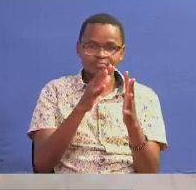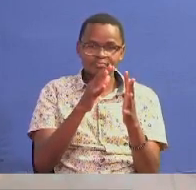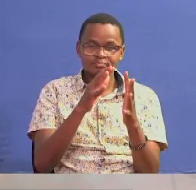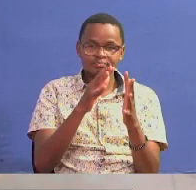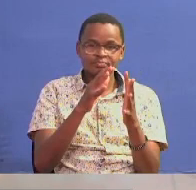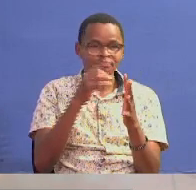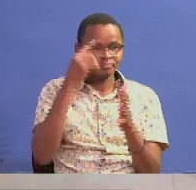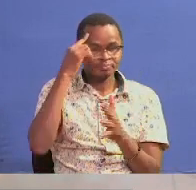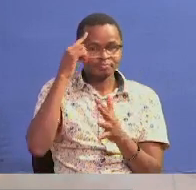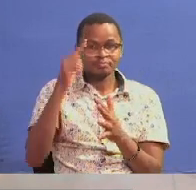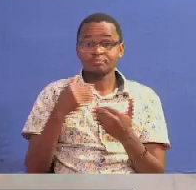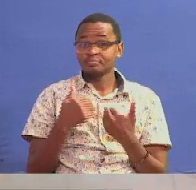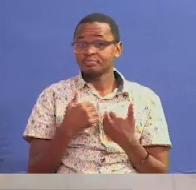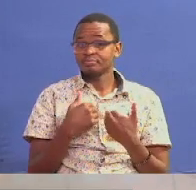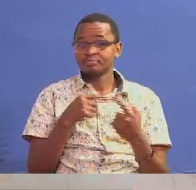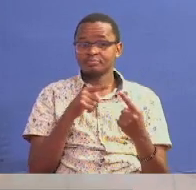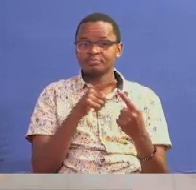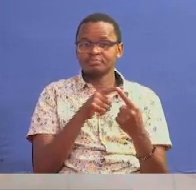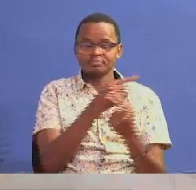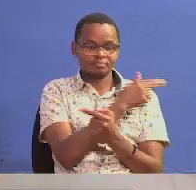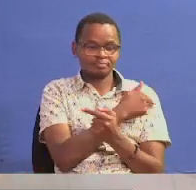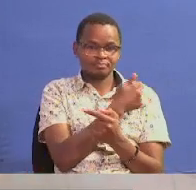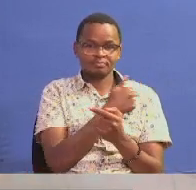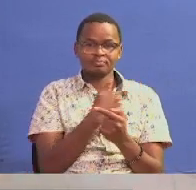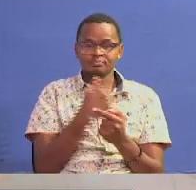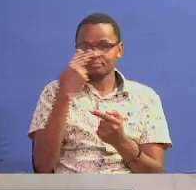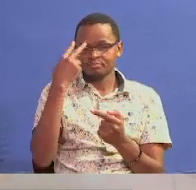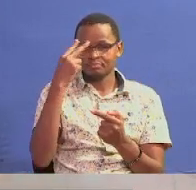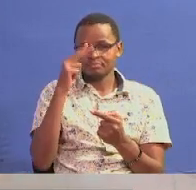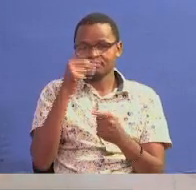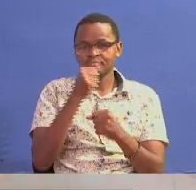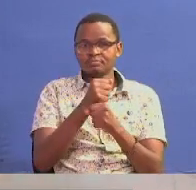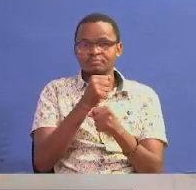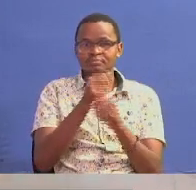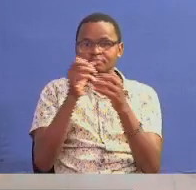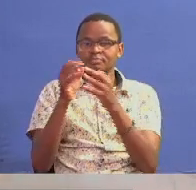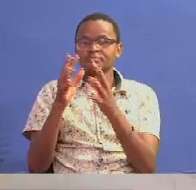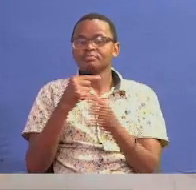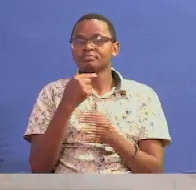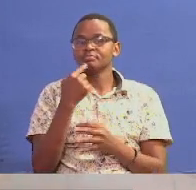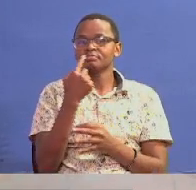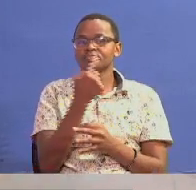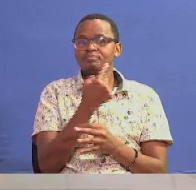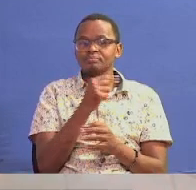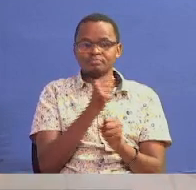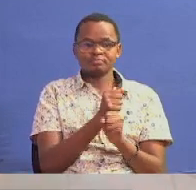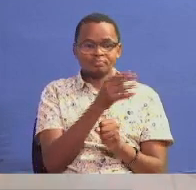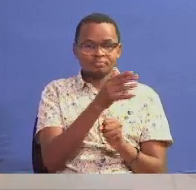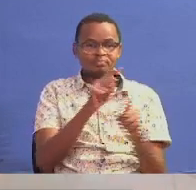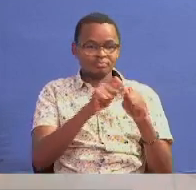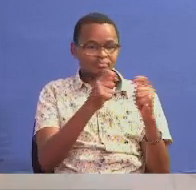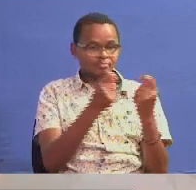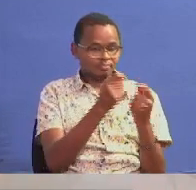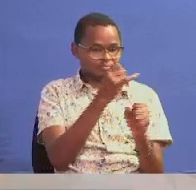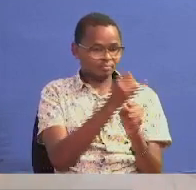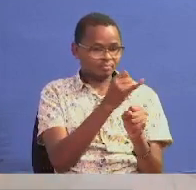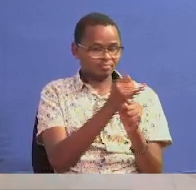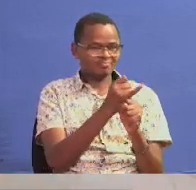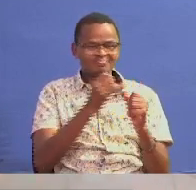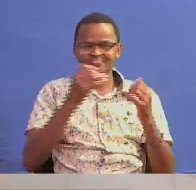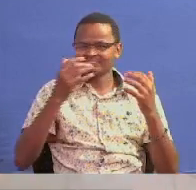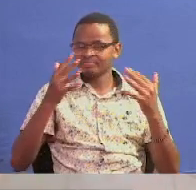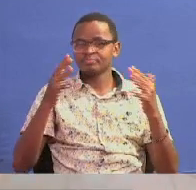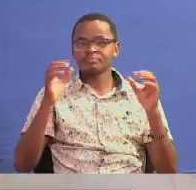no debate, especially for those who have gone to hospitals and have seen the work of nursing officers who do this kind of job with